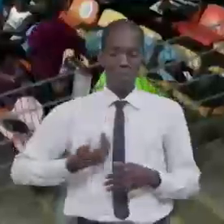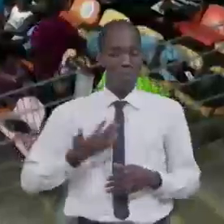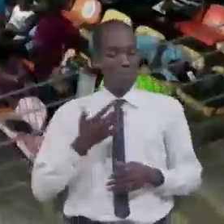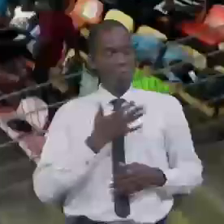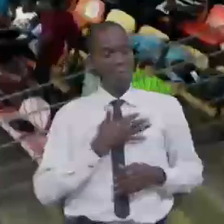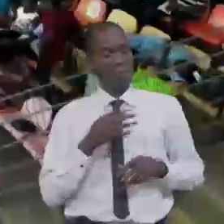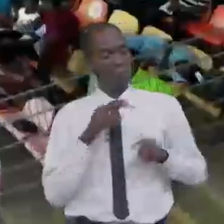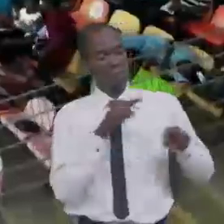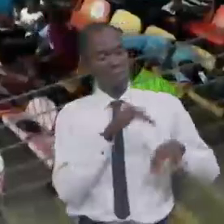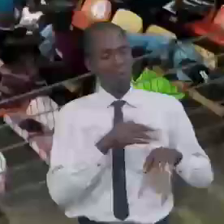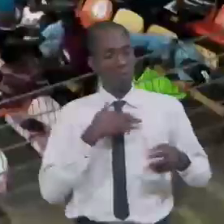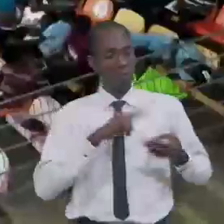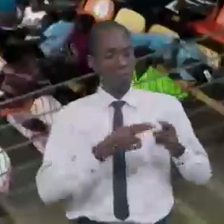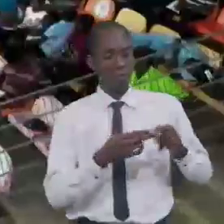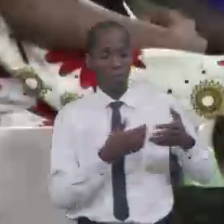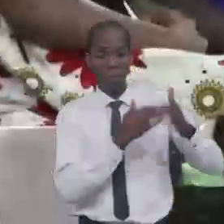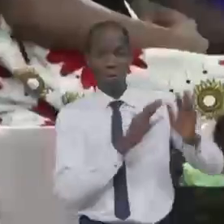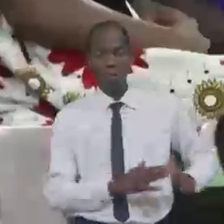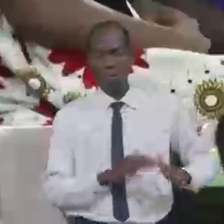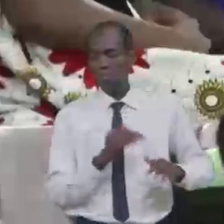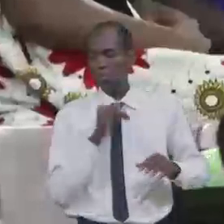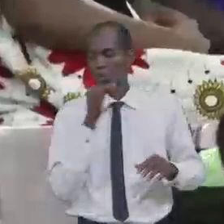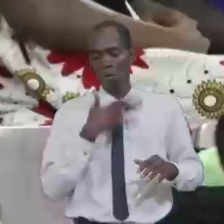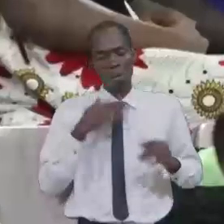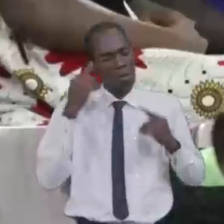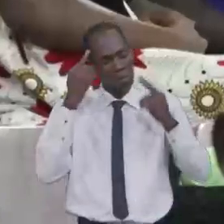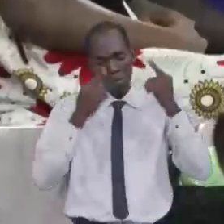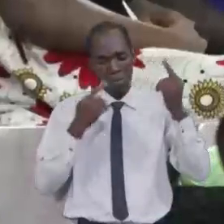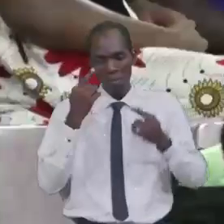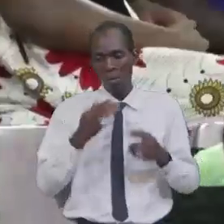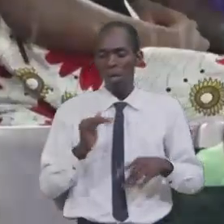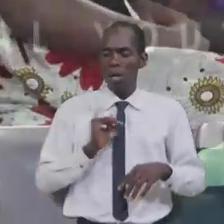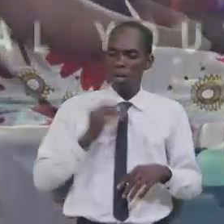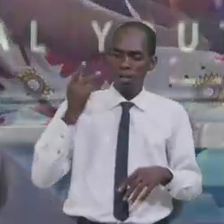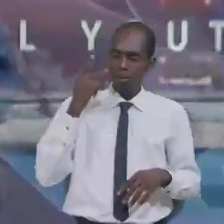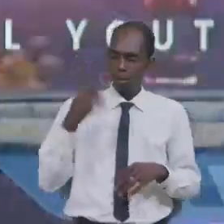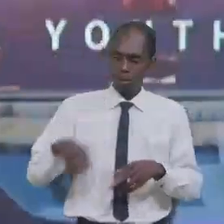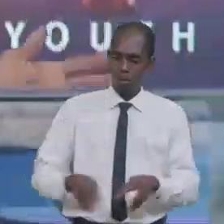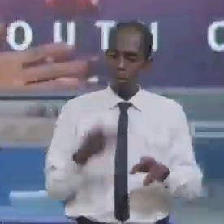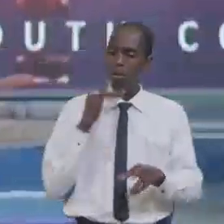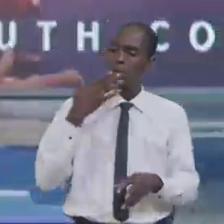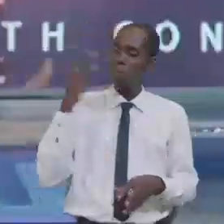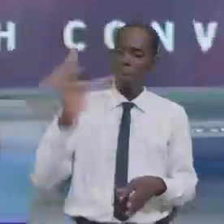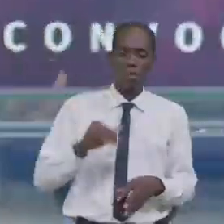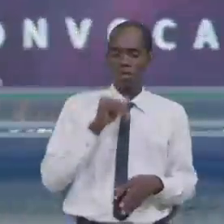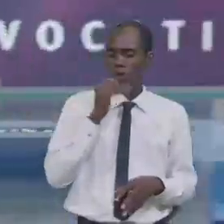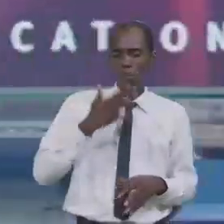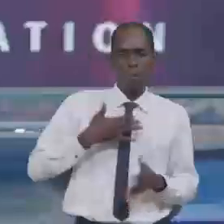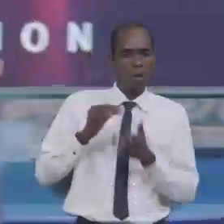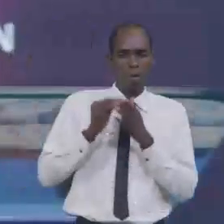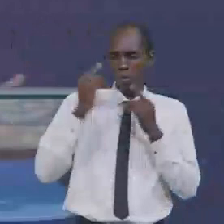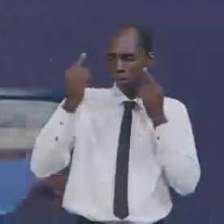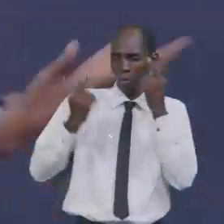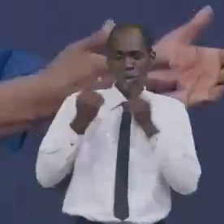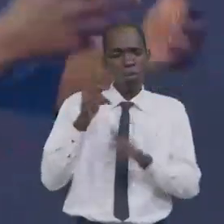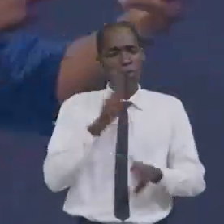the roads are bad. I can do something about that with my wealth and riches. That wasn't his concern. People's lives are not